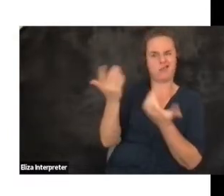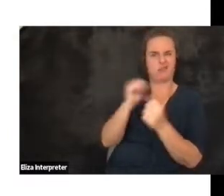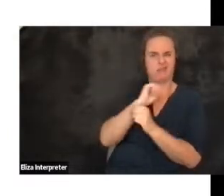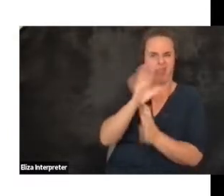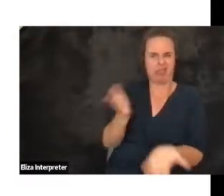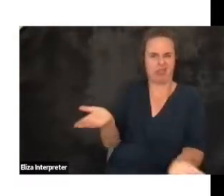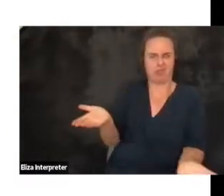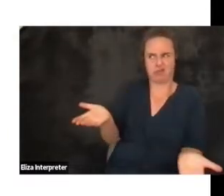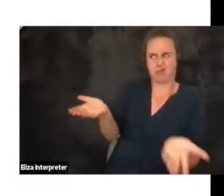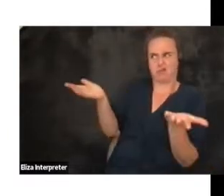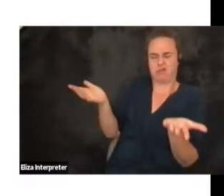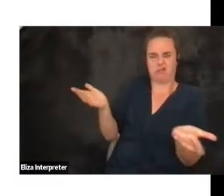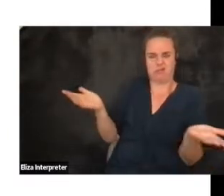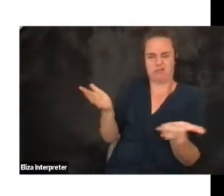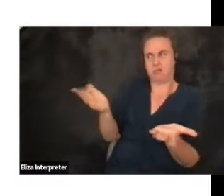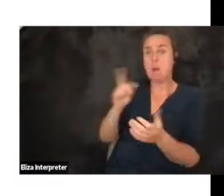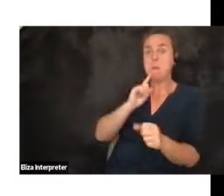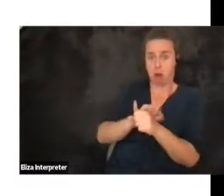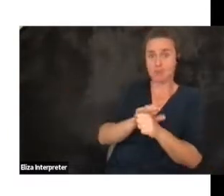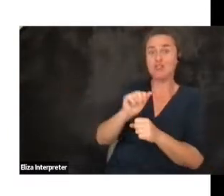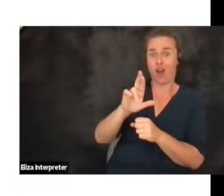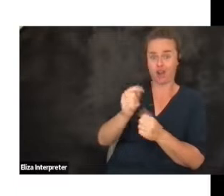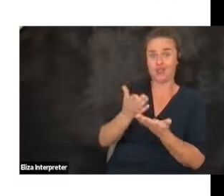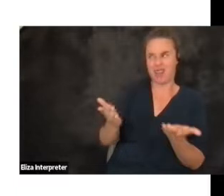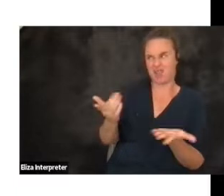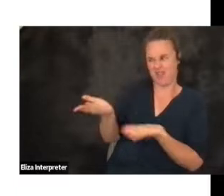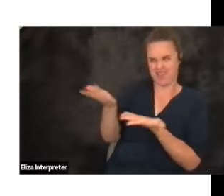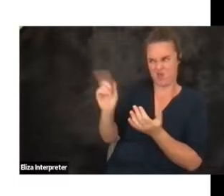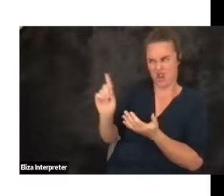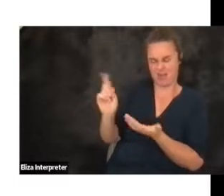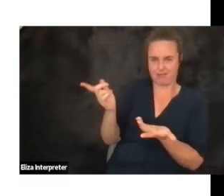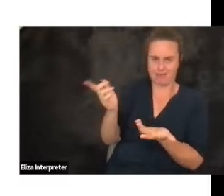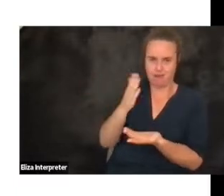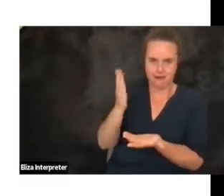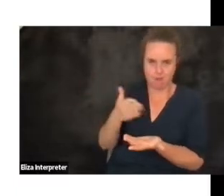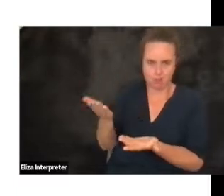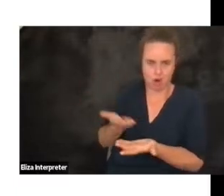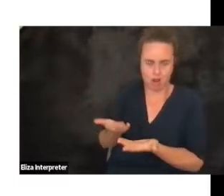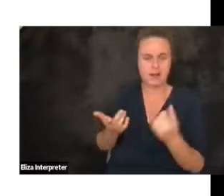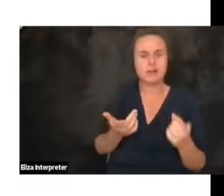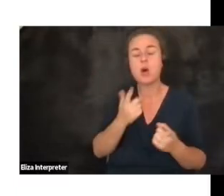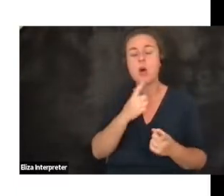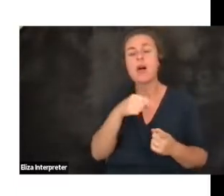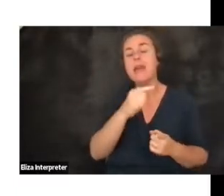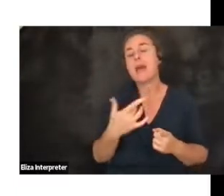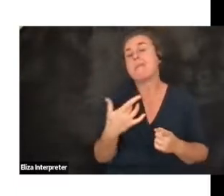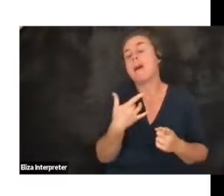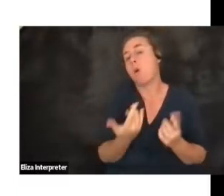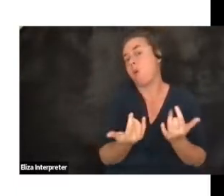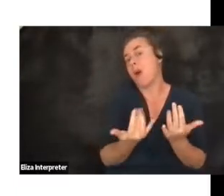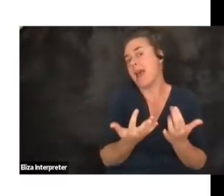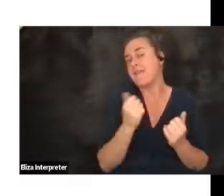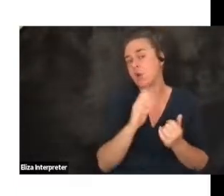supplies. And you can see there that the average wait time was right around 3 minutes and